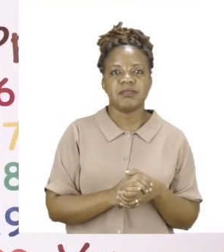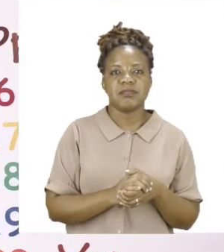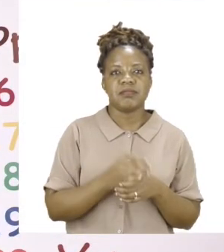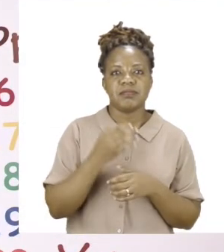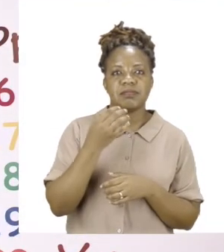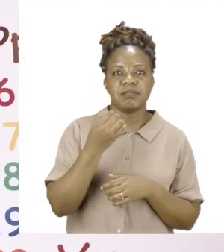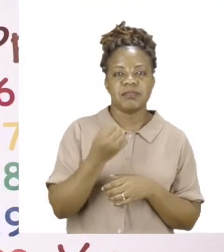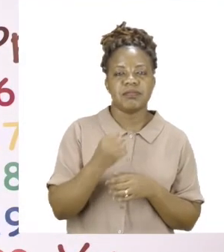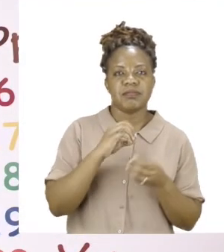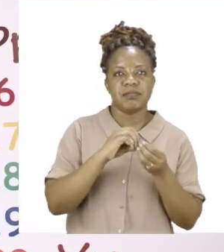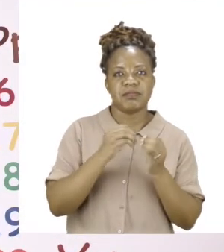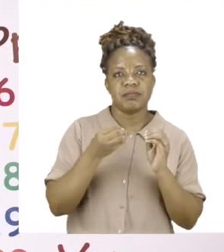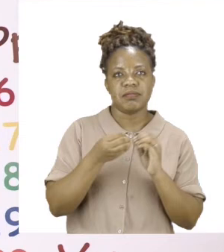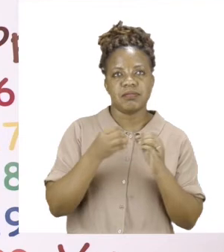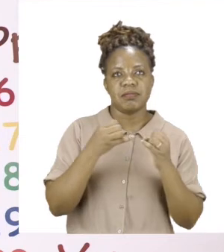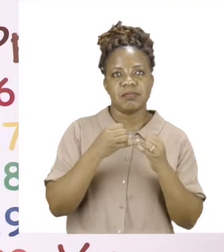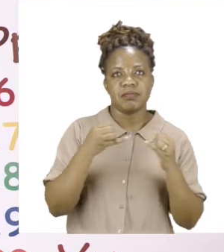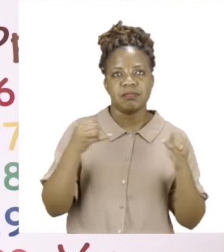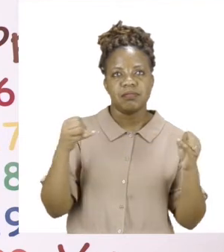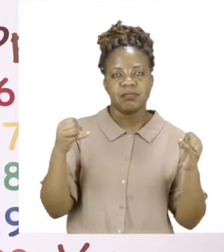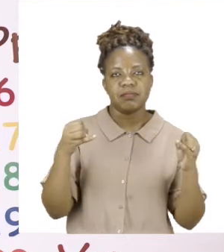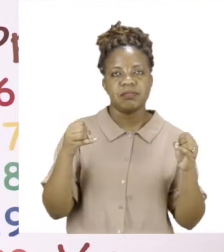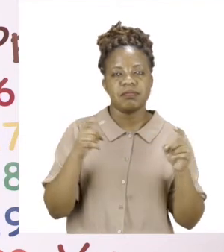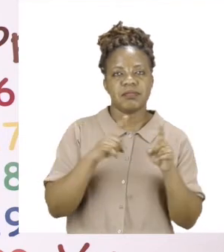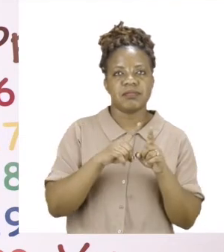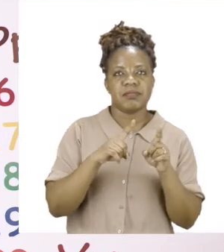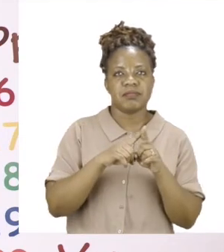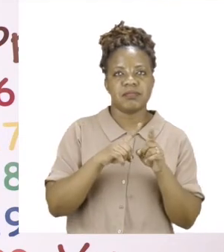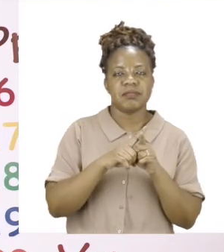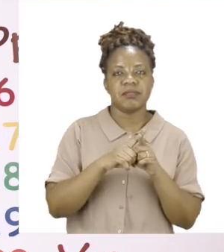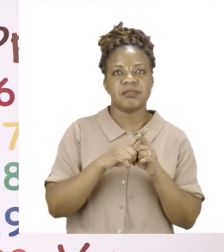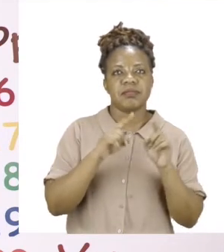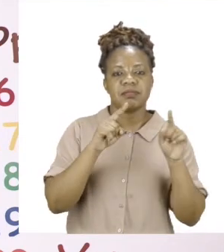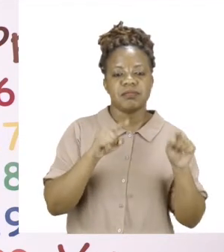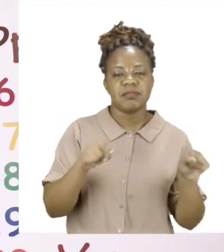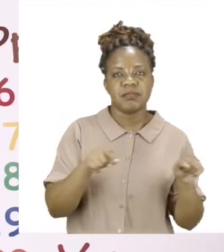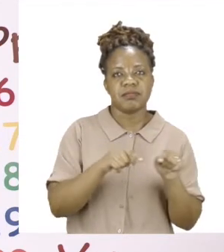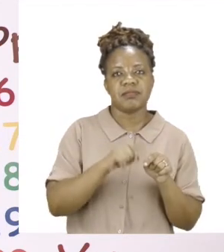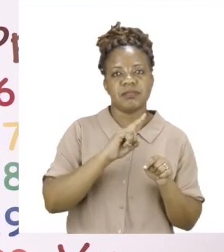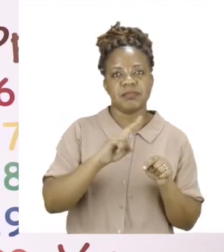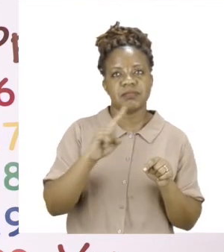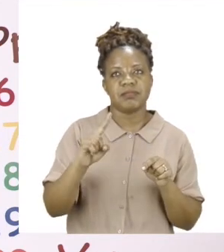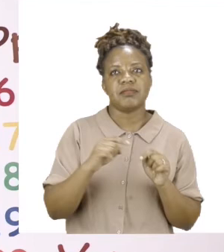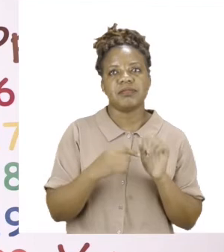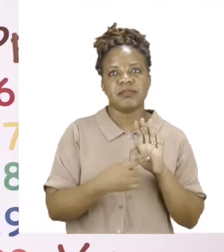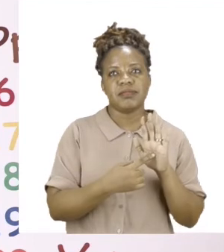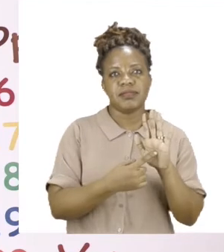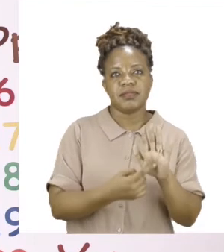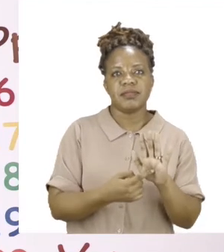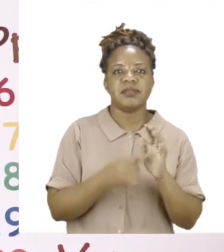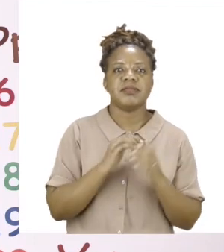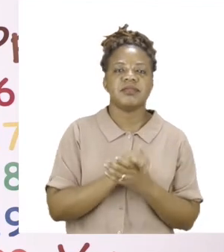you do, and this is my number line. So I'm going to be using my number line, and I want you to use your